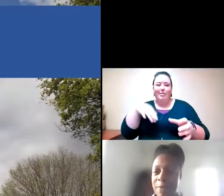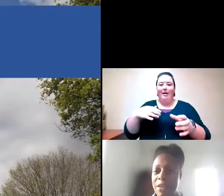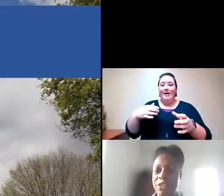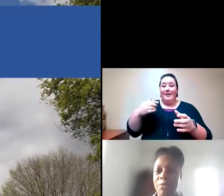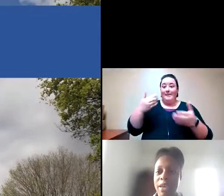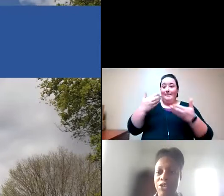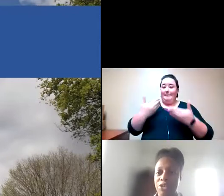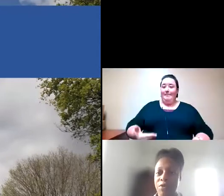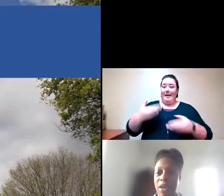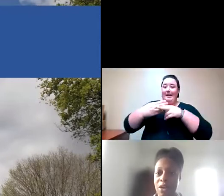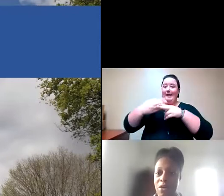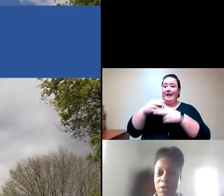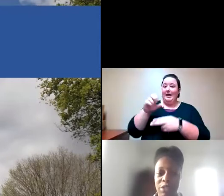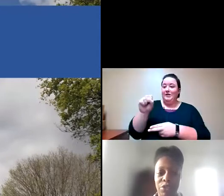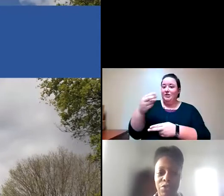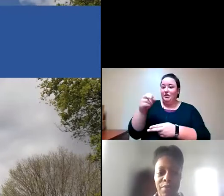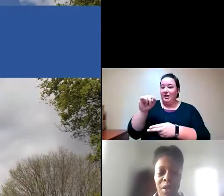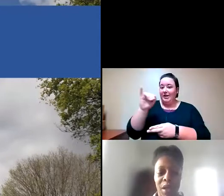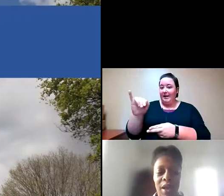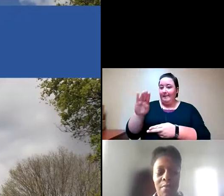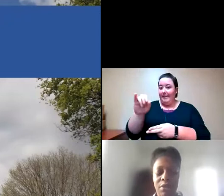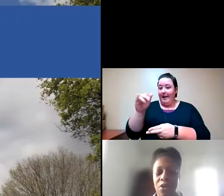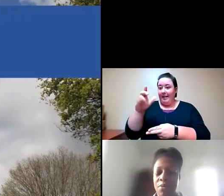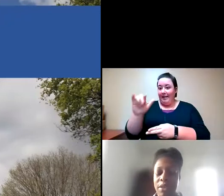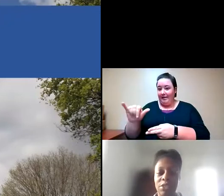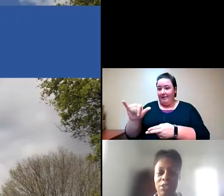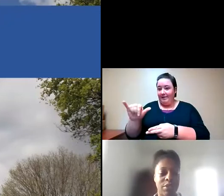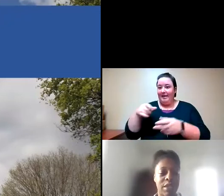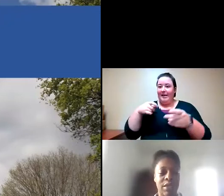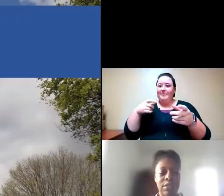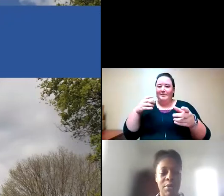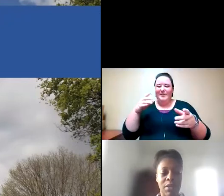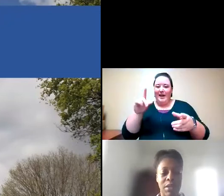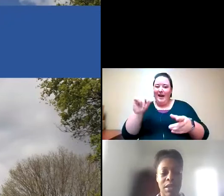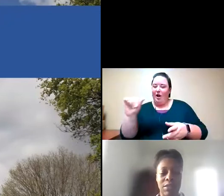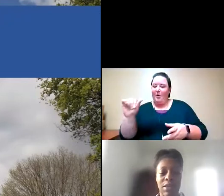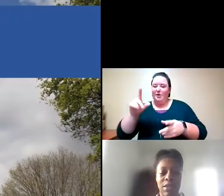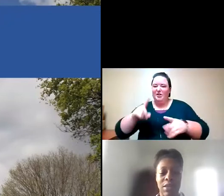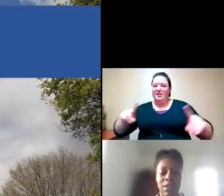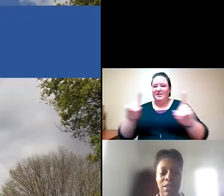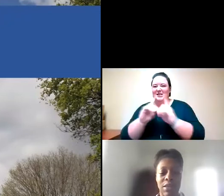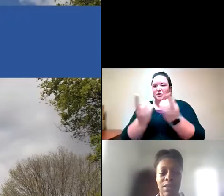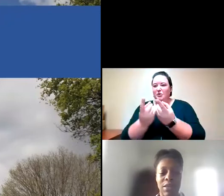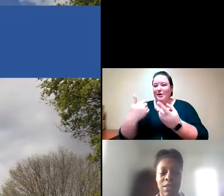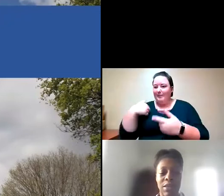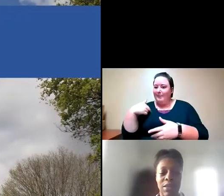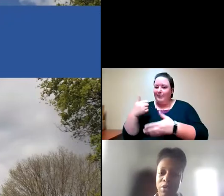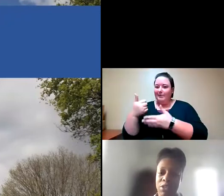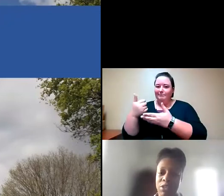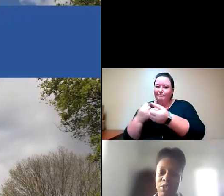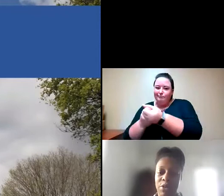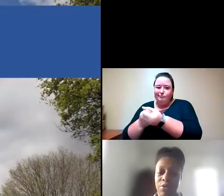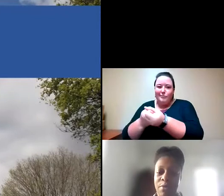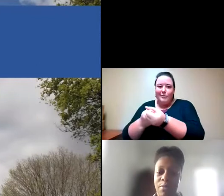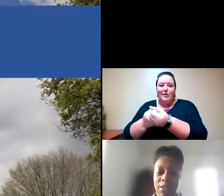I am the district manager for the Ann Arbor District, and I'm so pleased to present Disability is Not an Inability, presented by, of